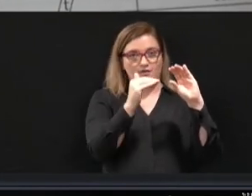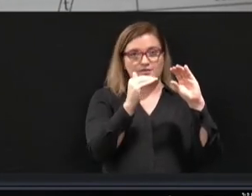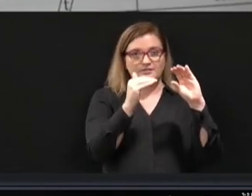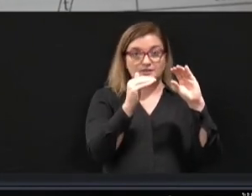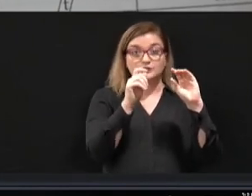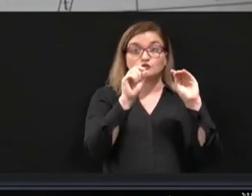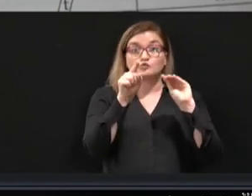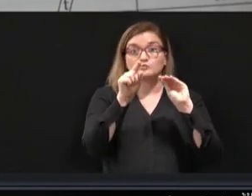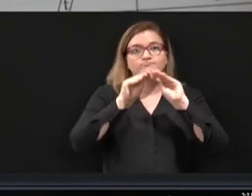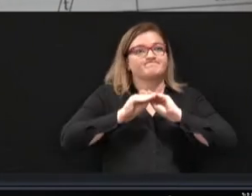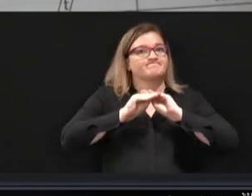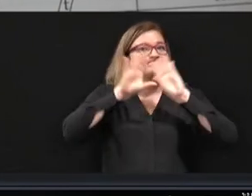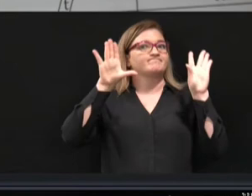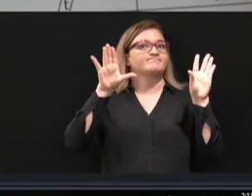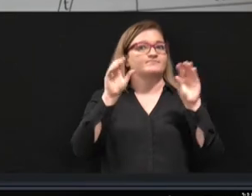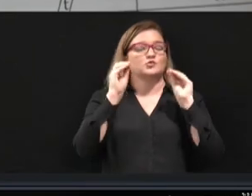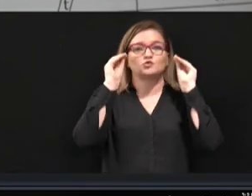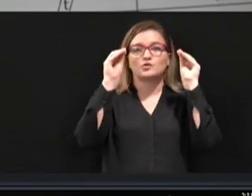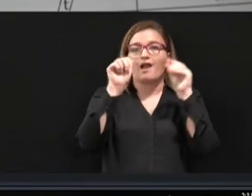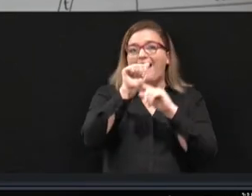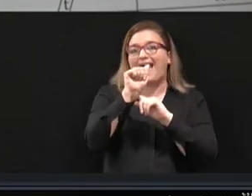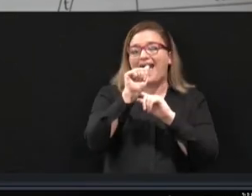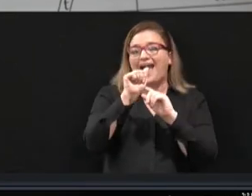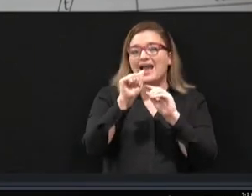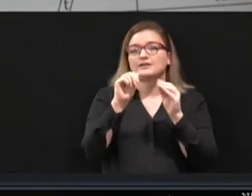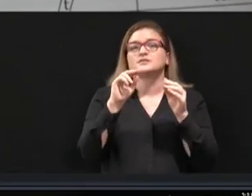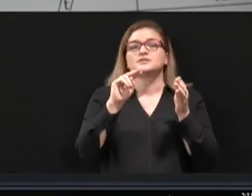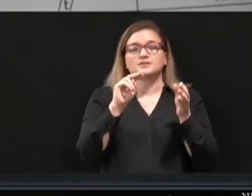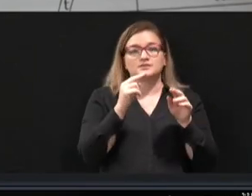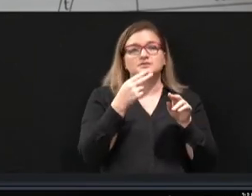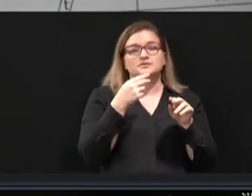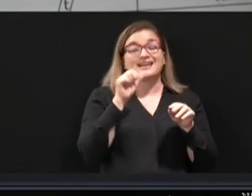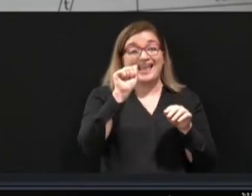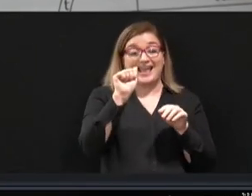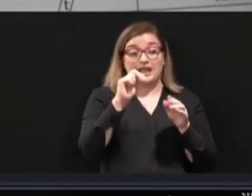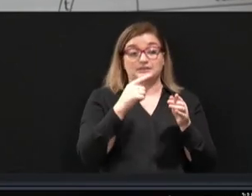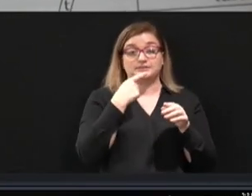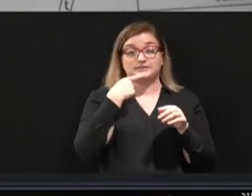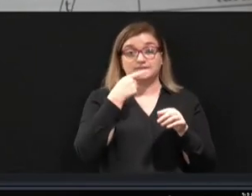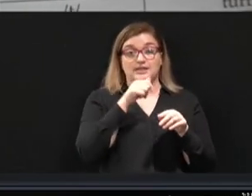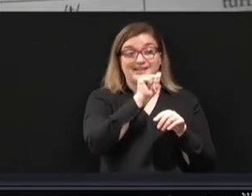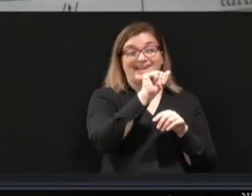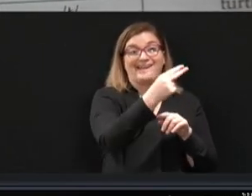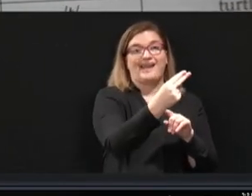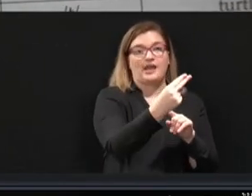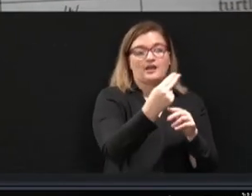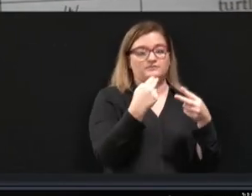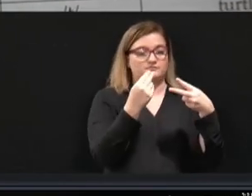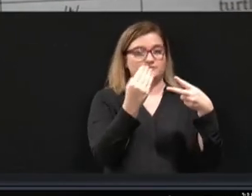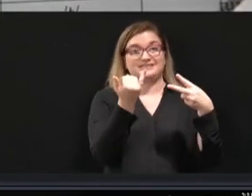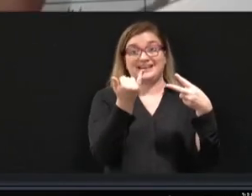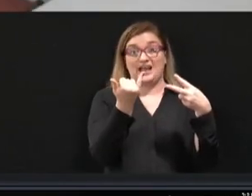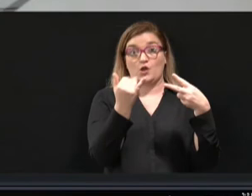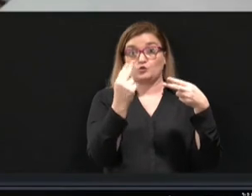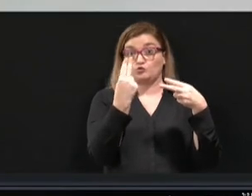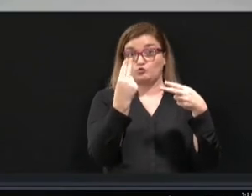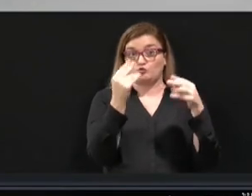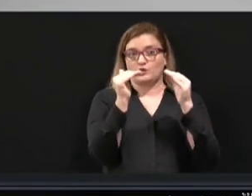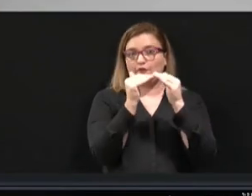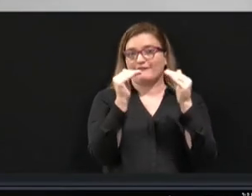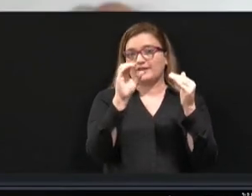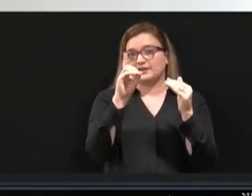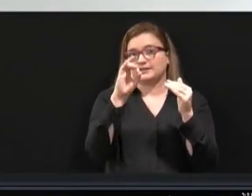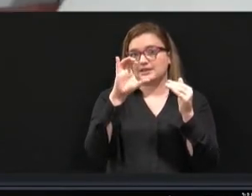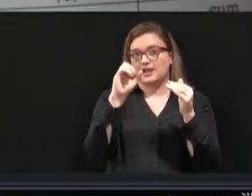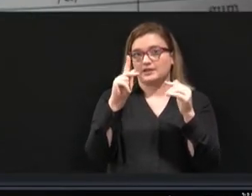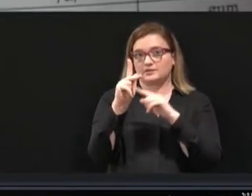the A says ah for its sound, you would now have two cards in your deck. And somebody asked about